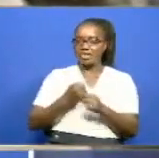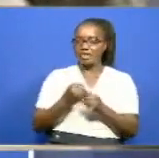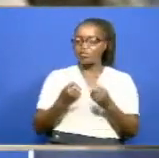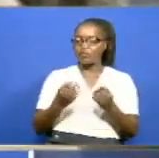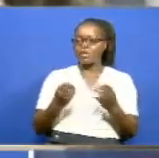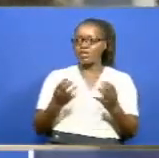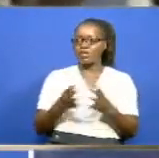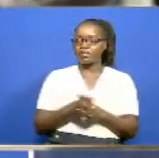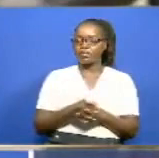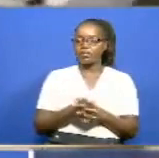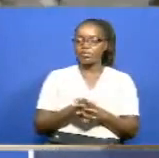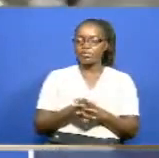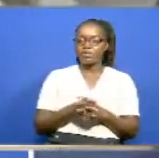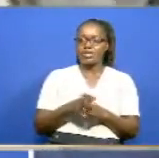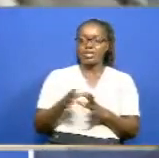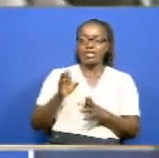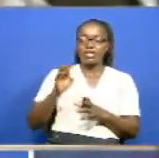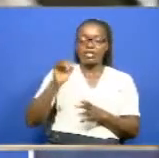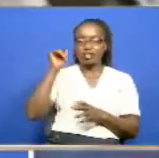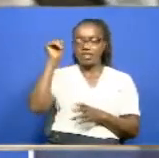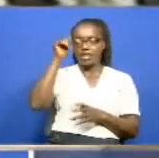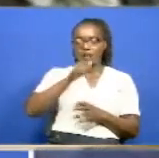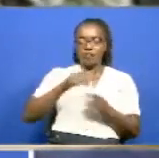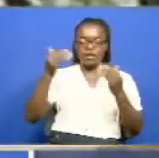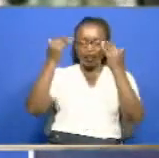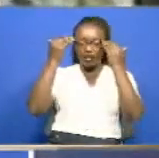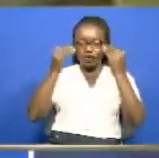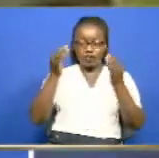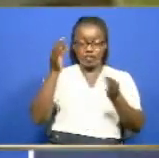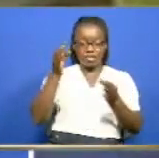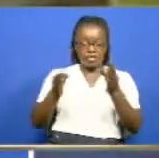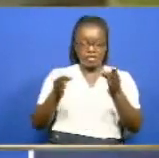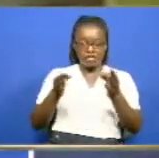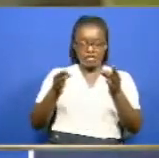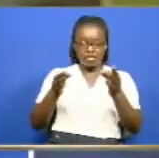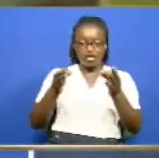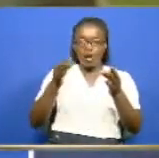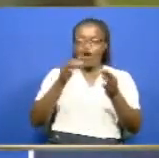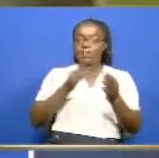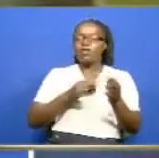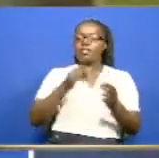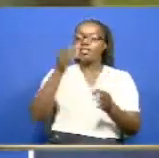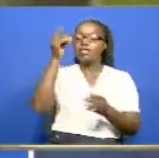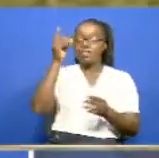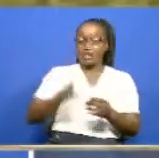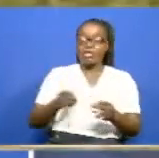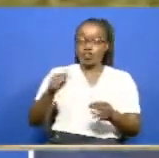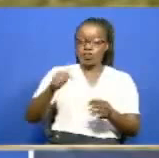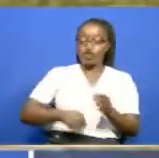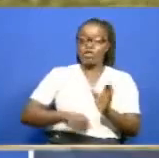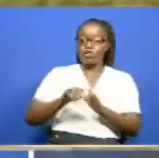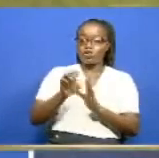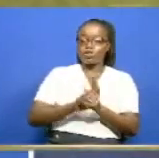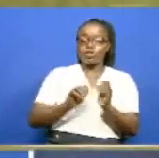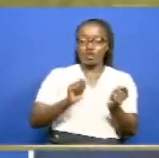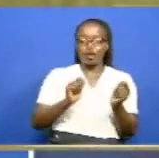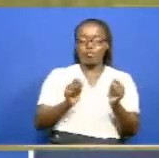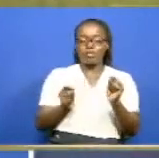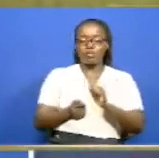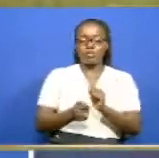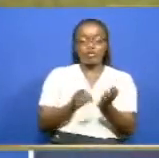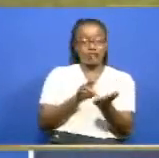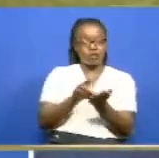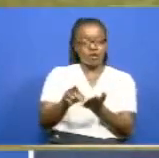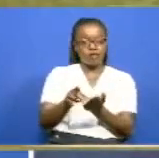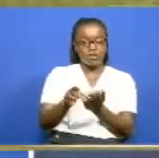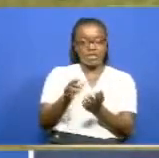The East African Court of Justice will today rule on a decision by Uganda's Supreme Court to uphold a constitutional amendment that removed the